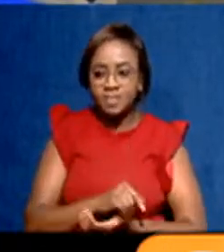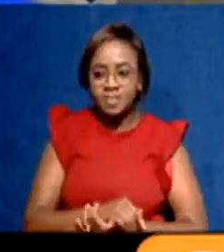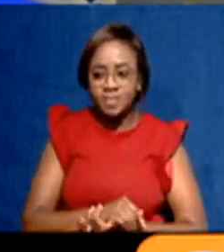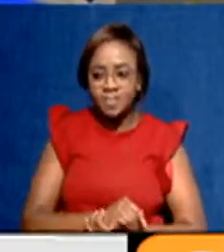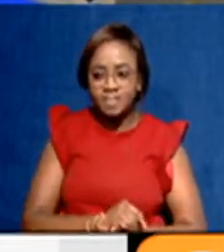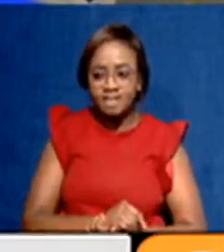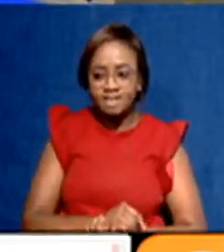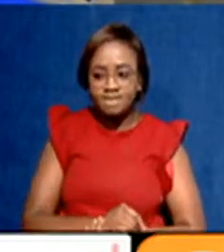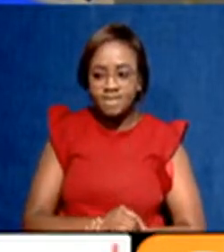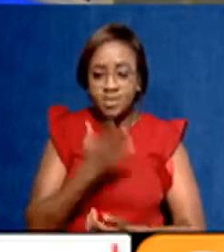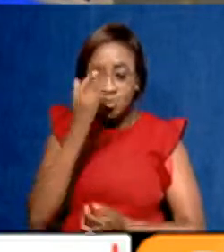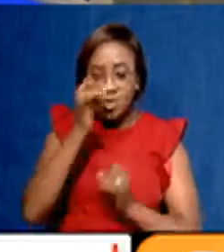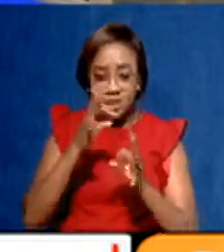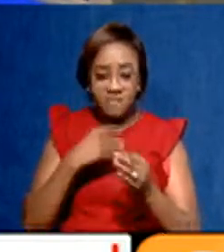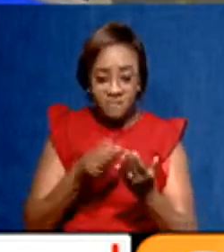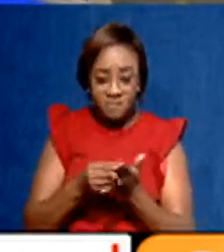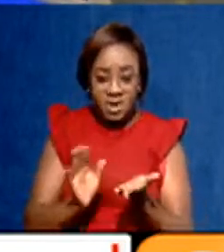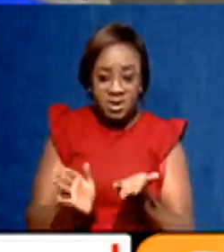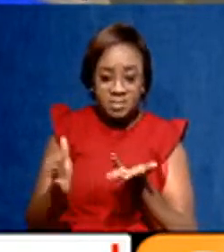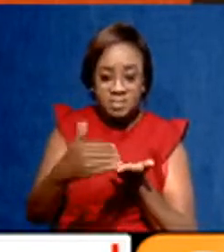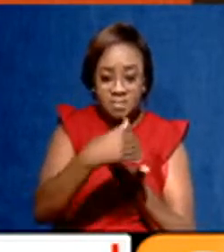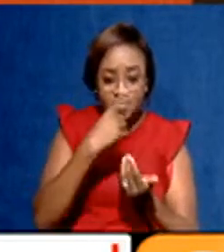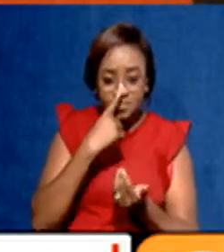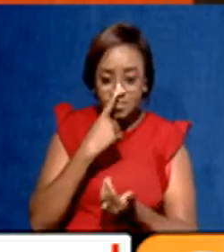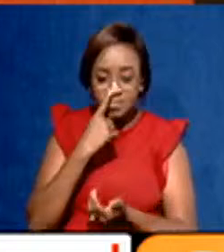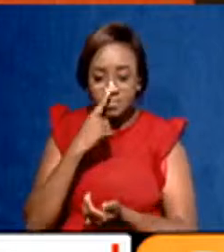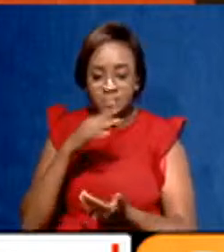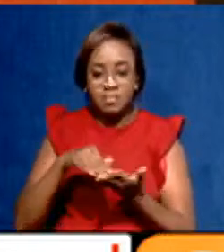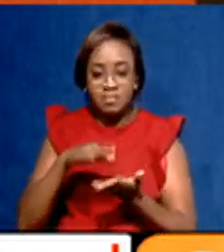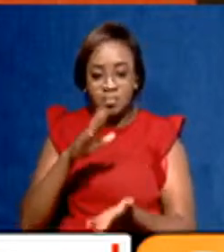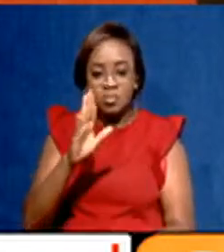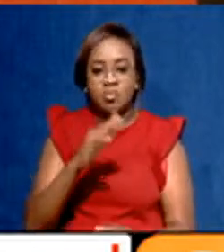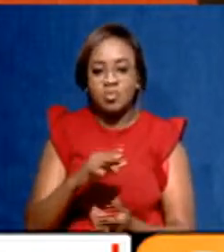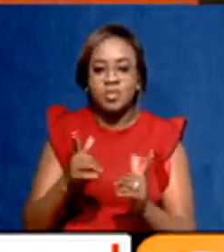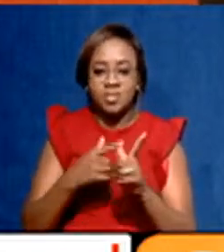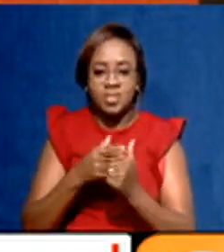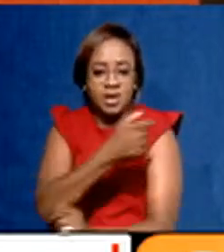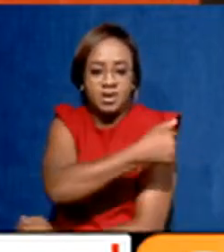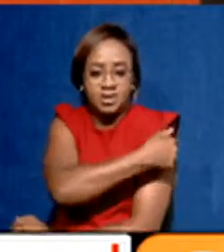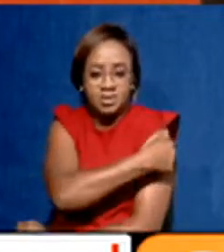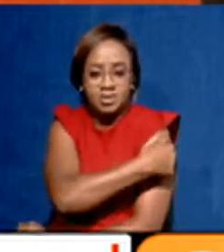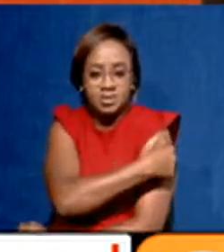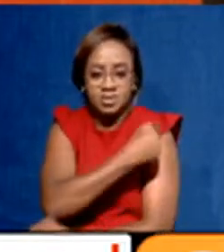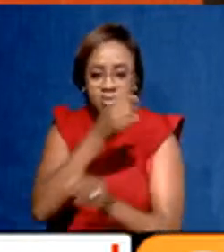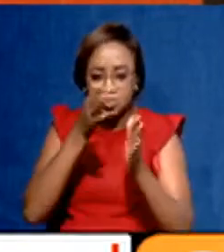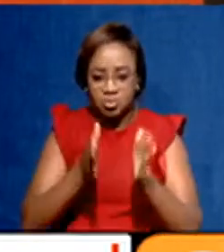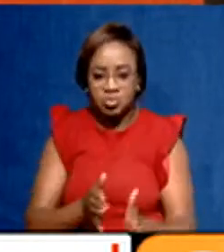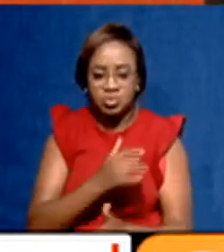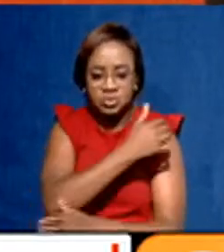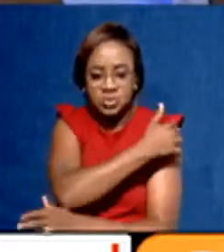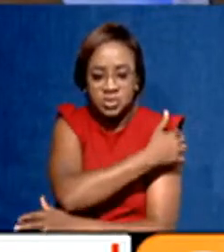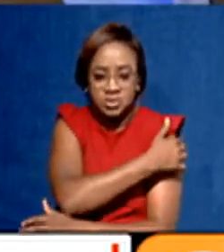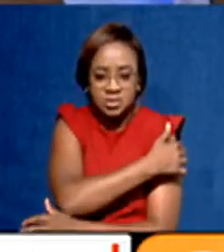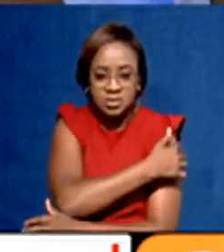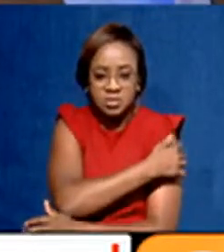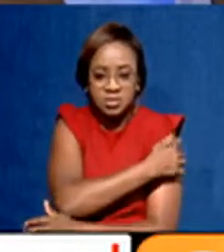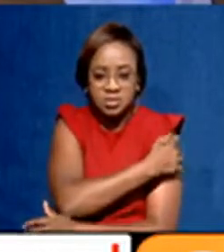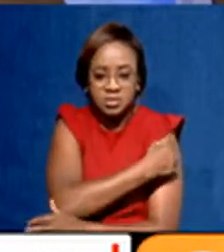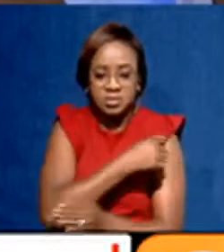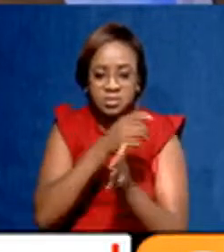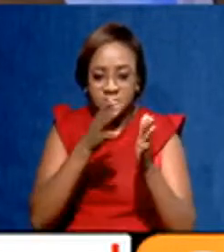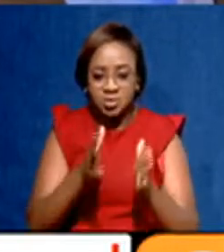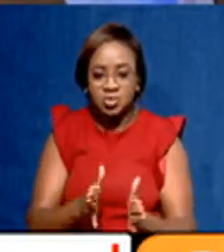percentage and you get a small window to employ more. Otherwise, if things remain the same, we are really